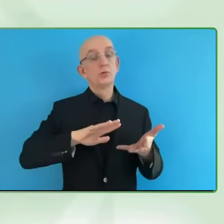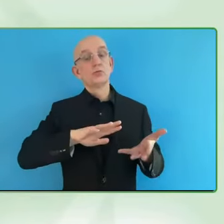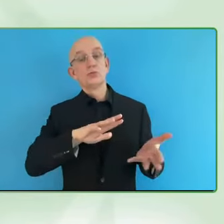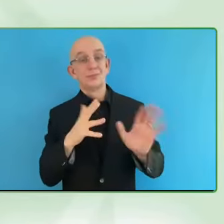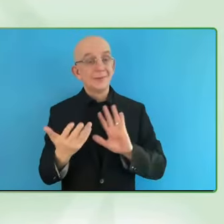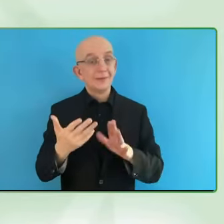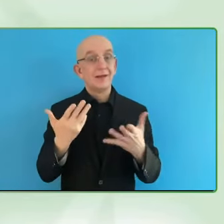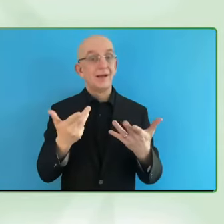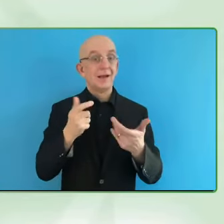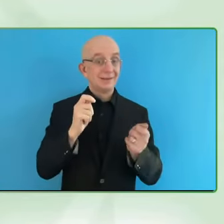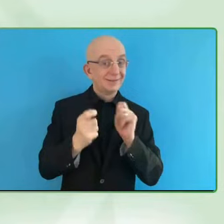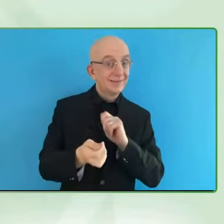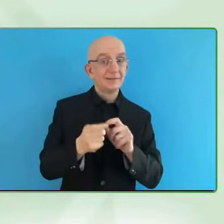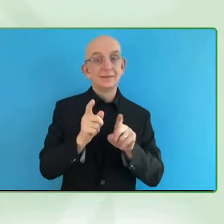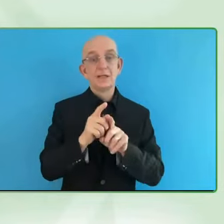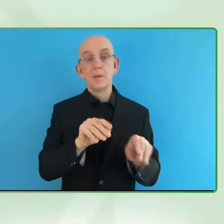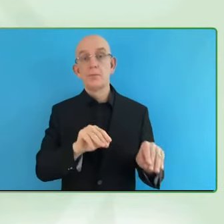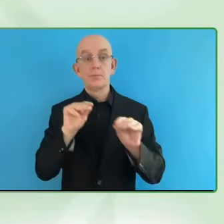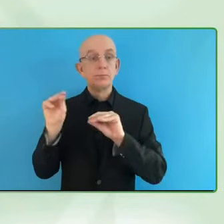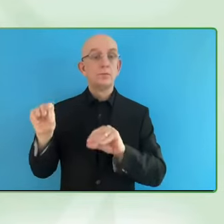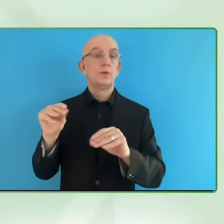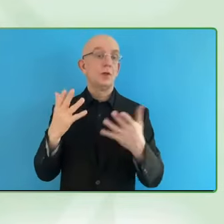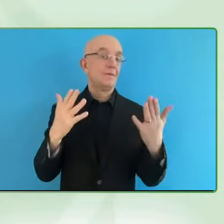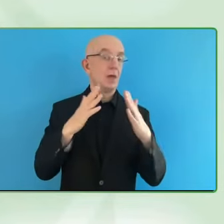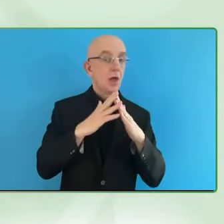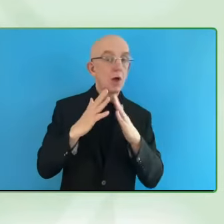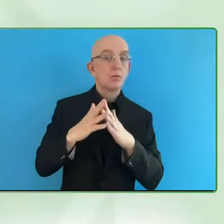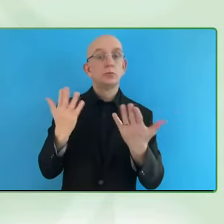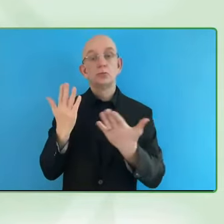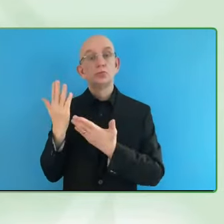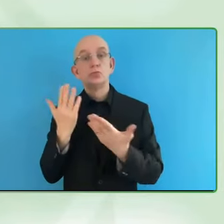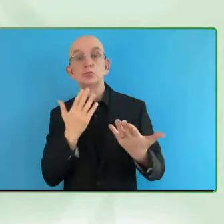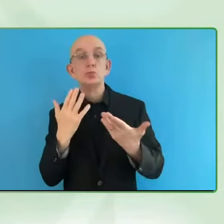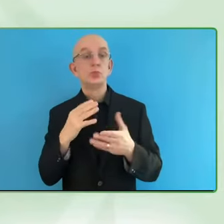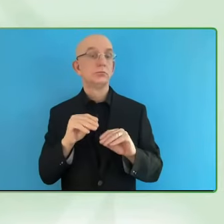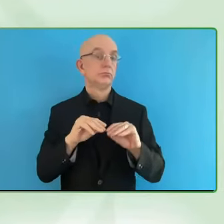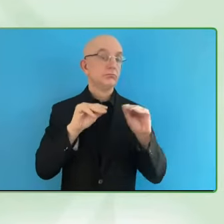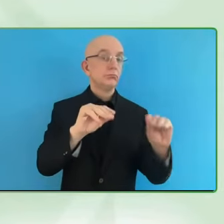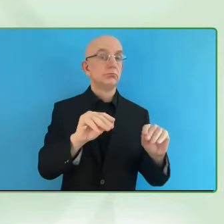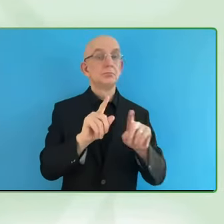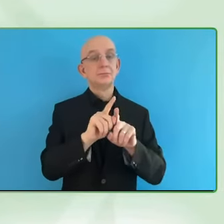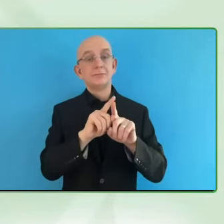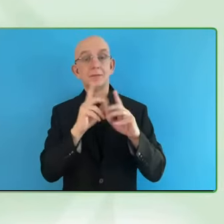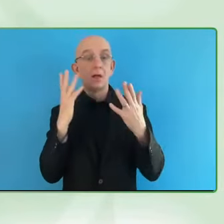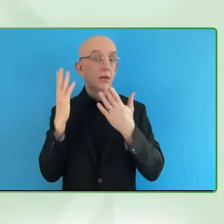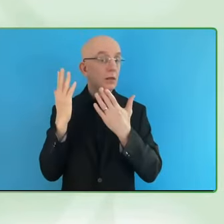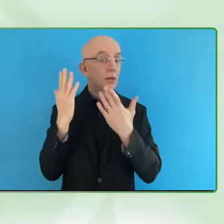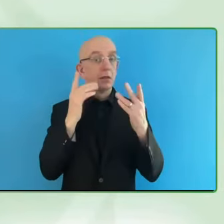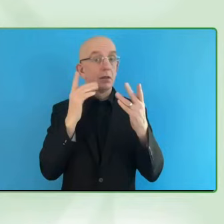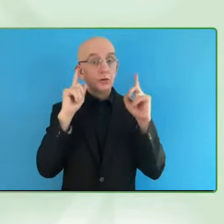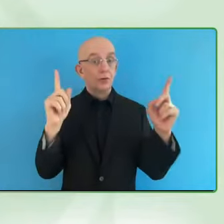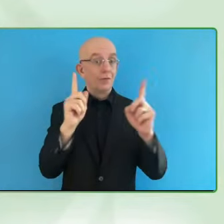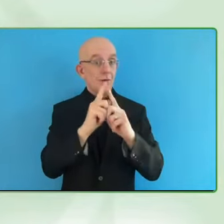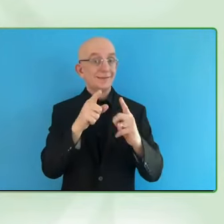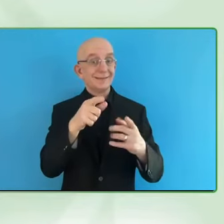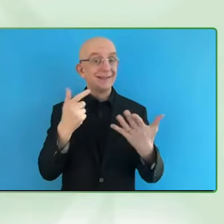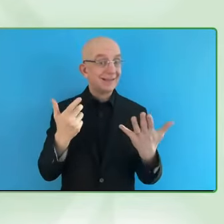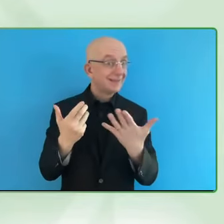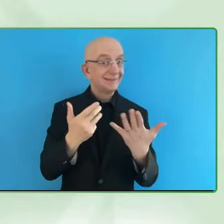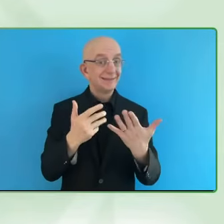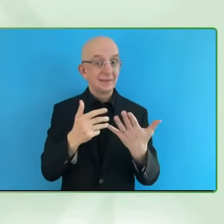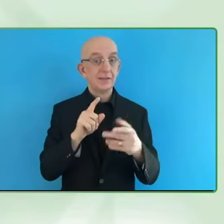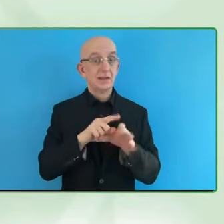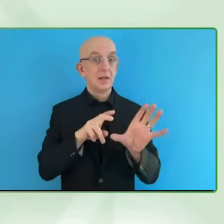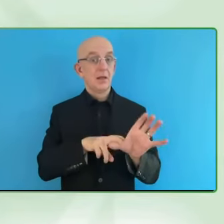illness, or any other reason, come with insecurity and tension. And most likely with renewed negotiations